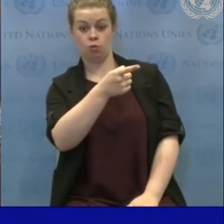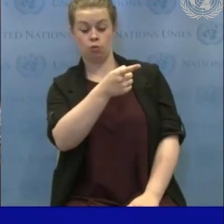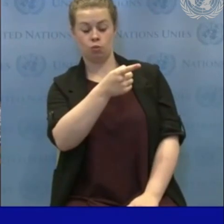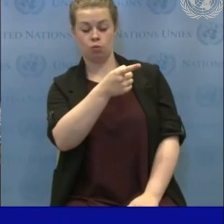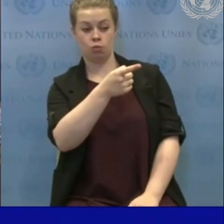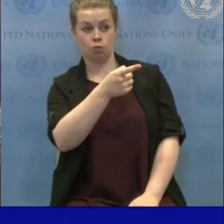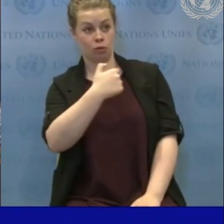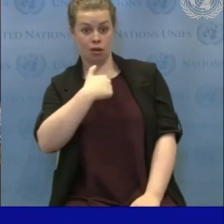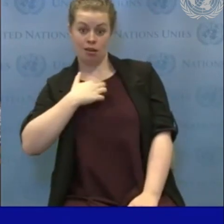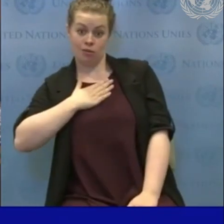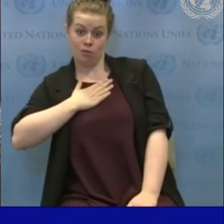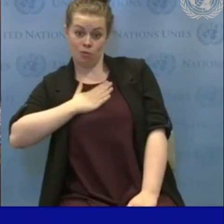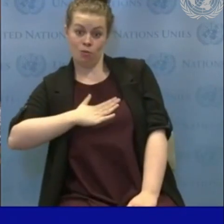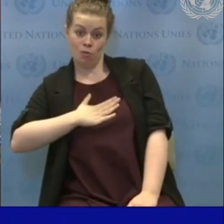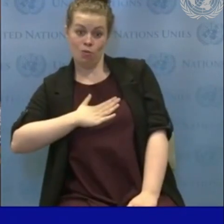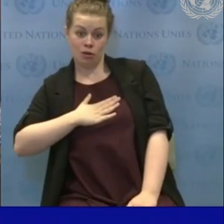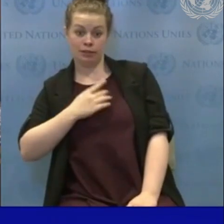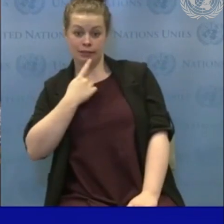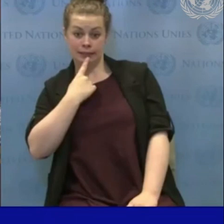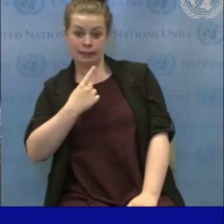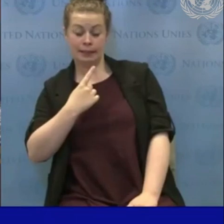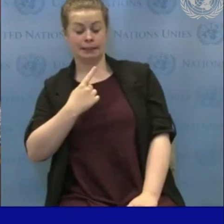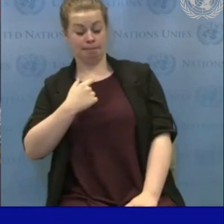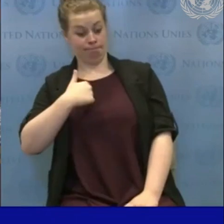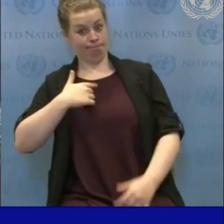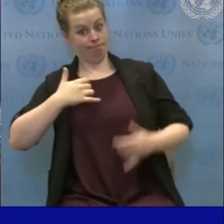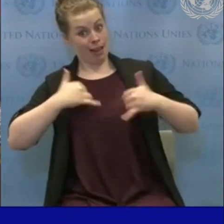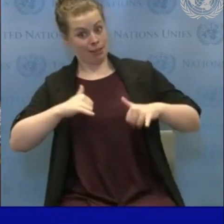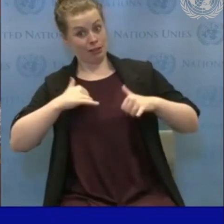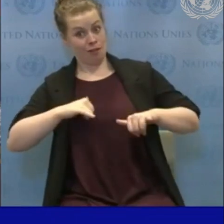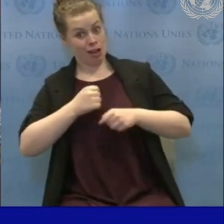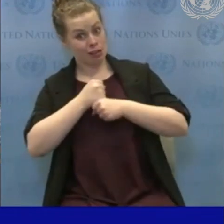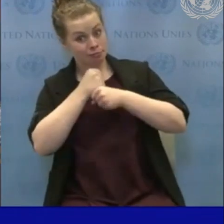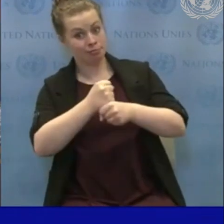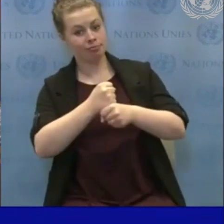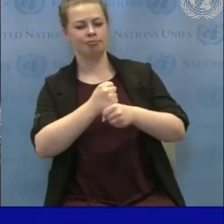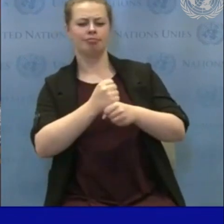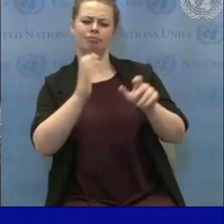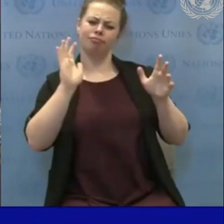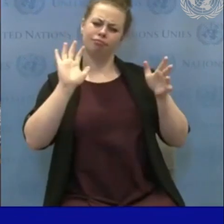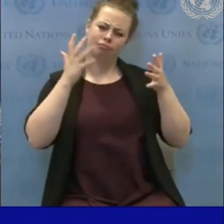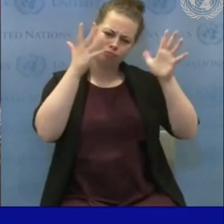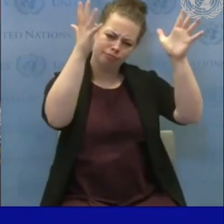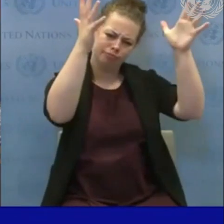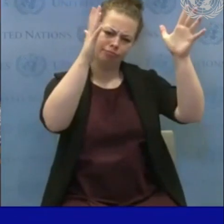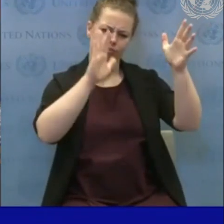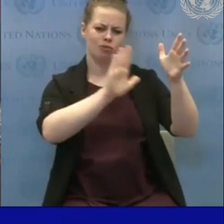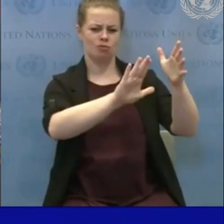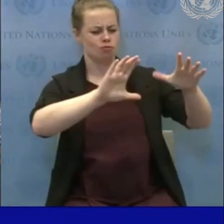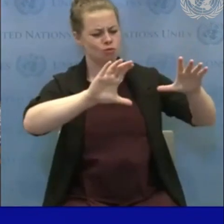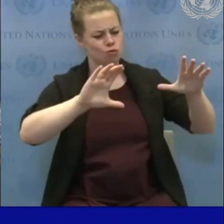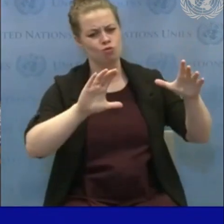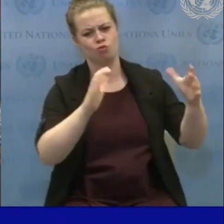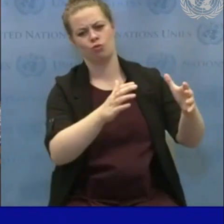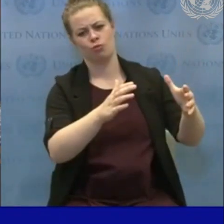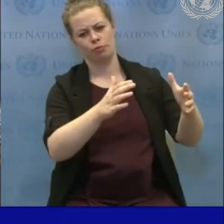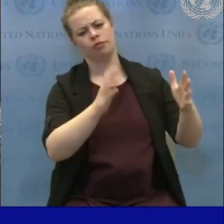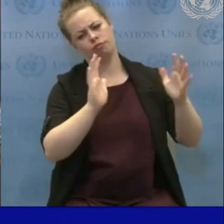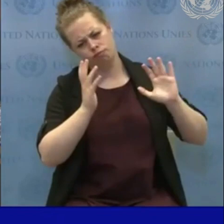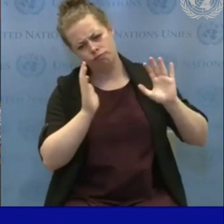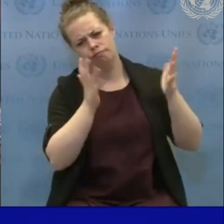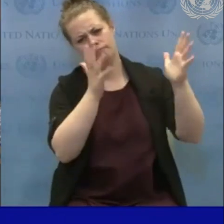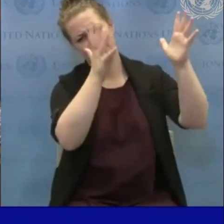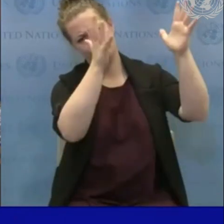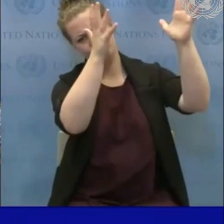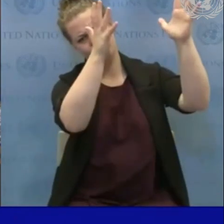of the Algerian delegation to congratulate you, together with the delegation which is with you